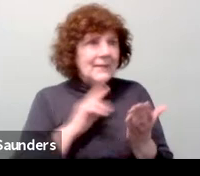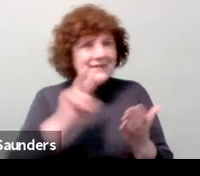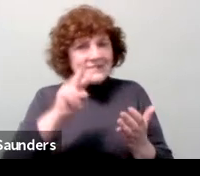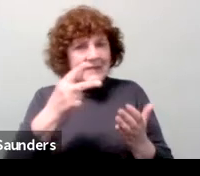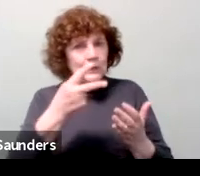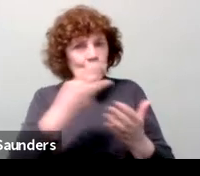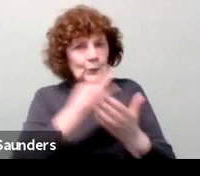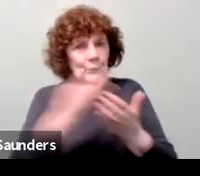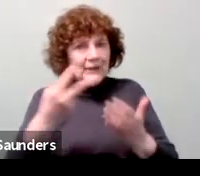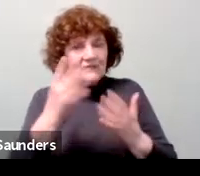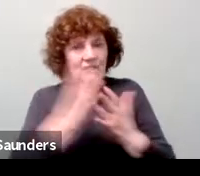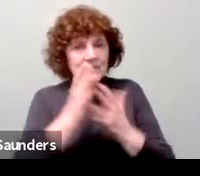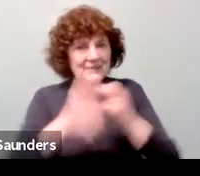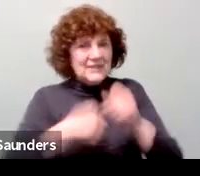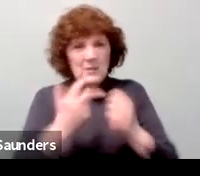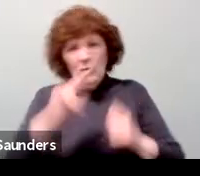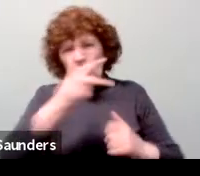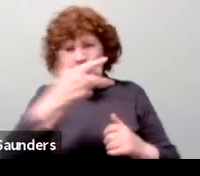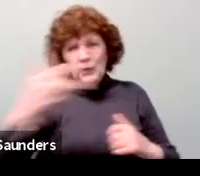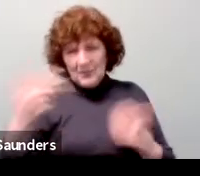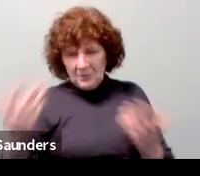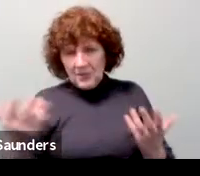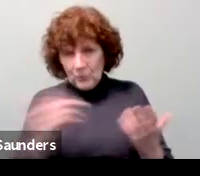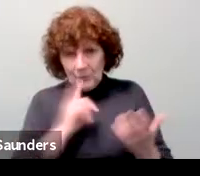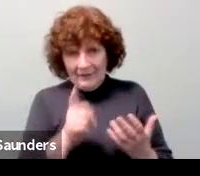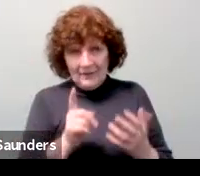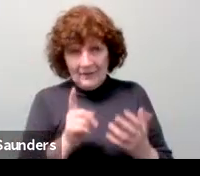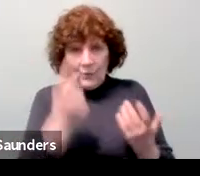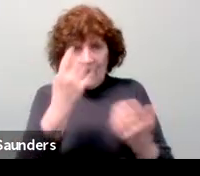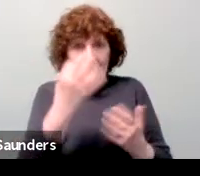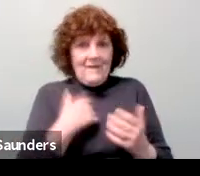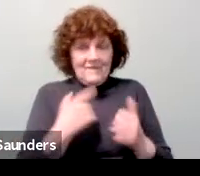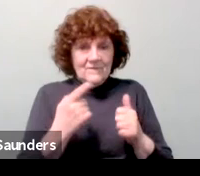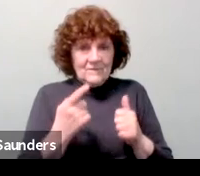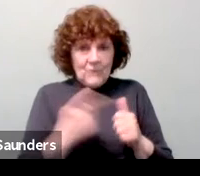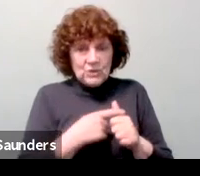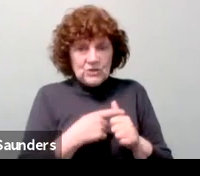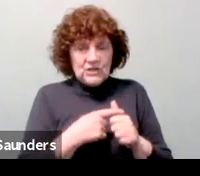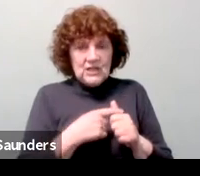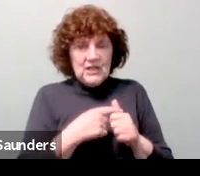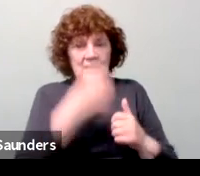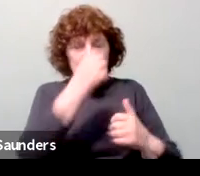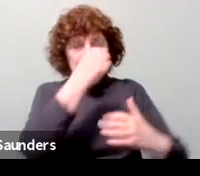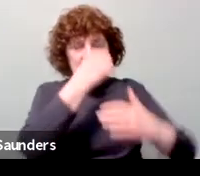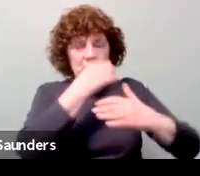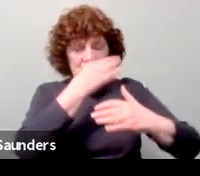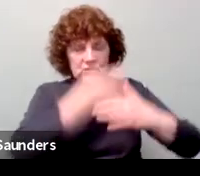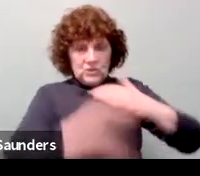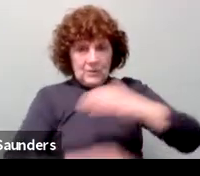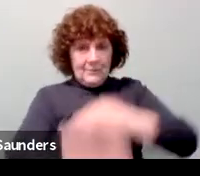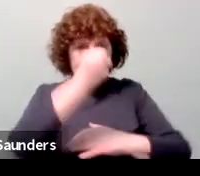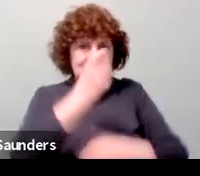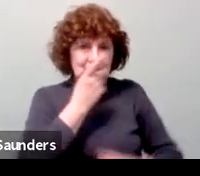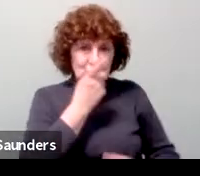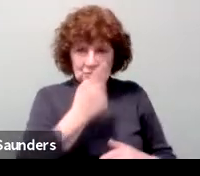of my freshman year, maybe my third, but it was clearly one of my first Shabbat dinners as an undergraduate. And I got a